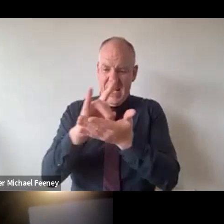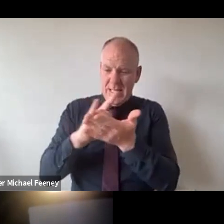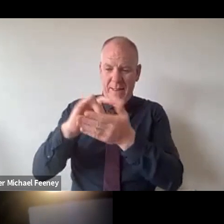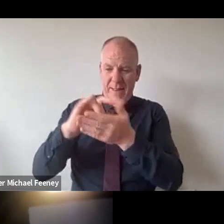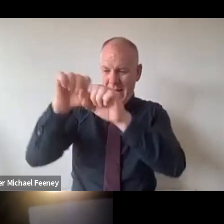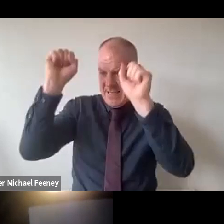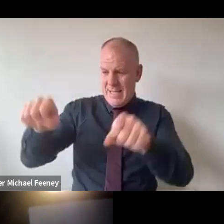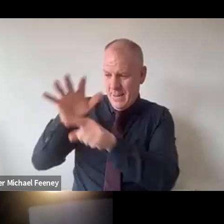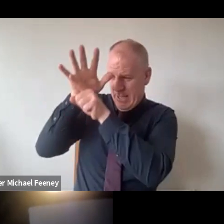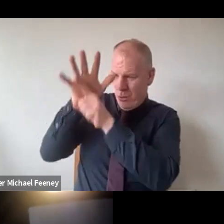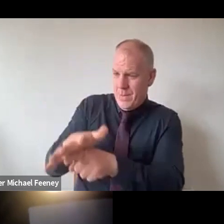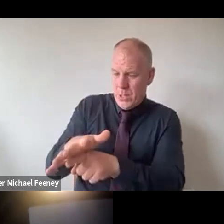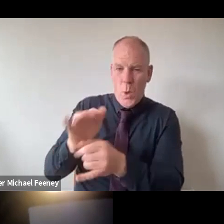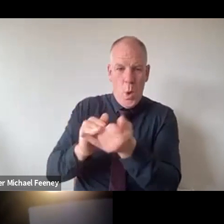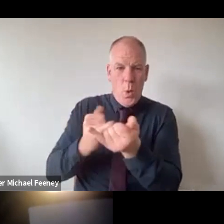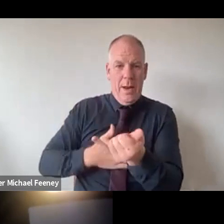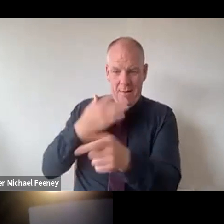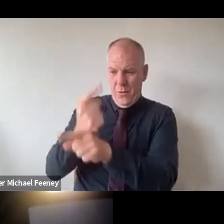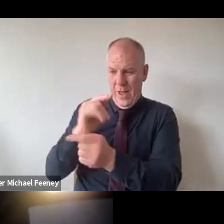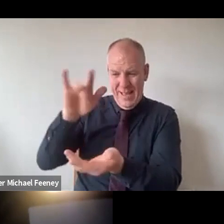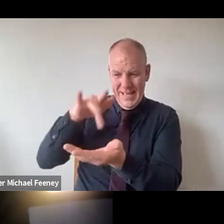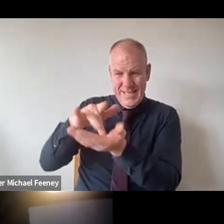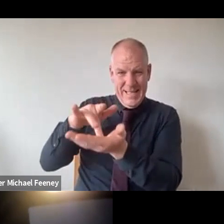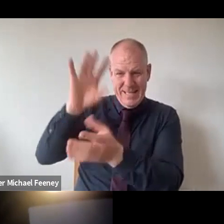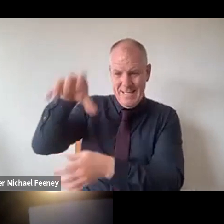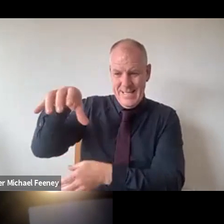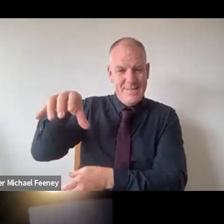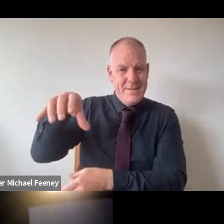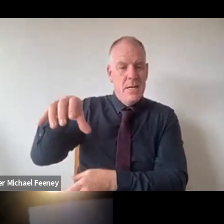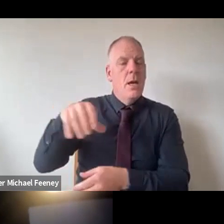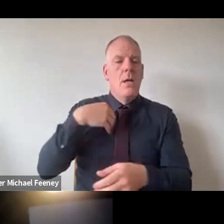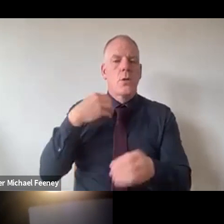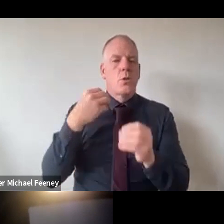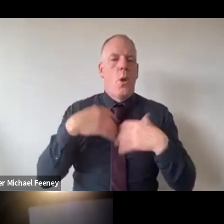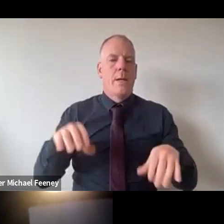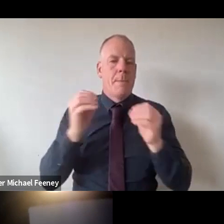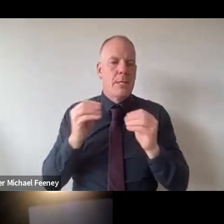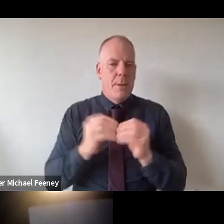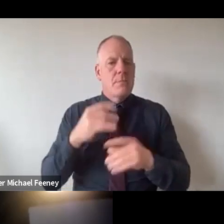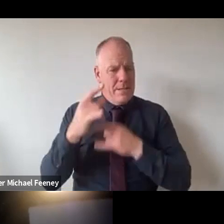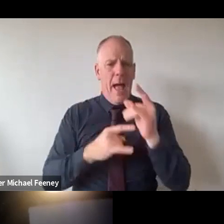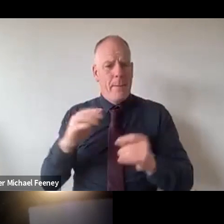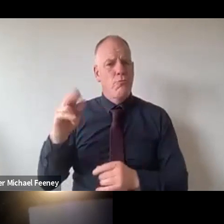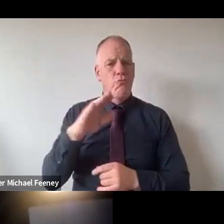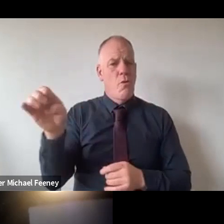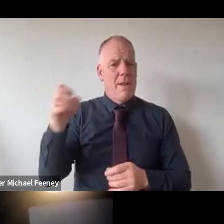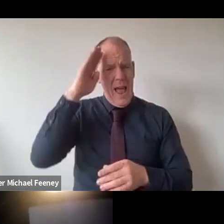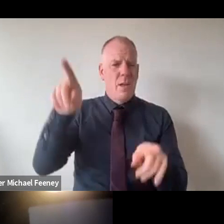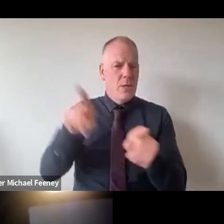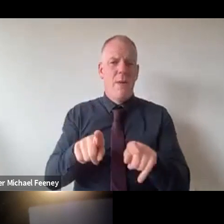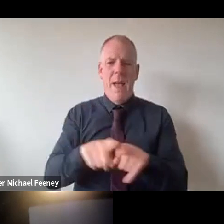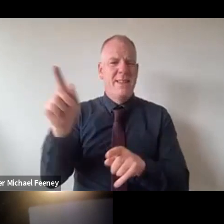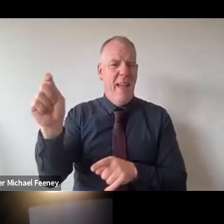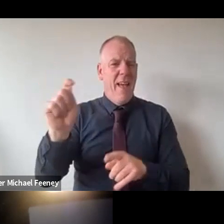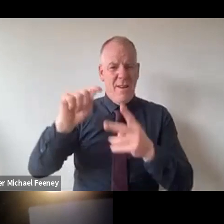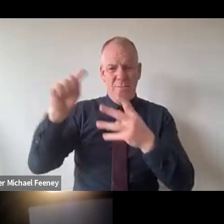discrimination and exclusion that inner city people face. And I don't want to keep mentioning about inner city people. This is happening in rural Ireland as well. It's happening out in